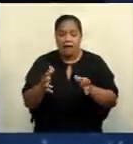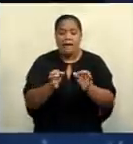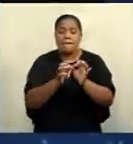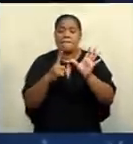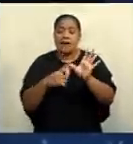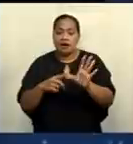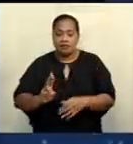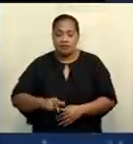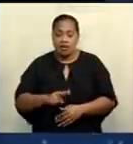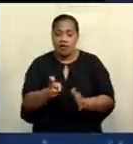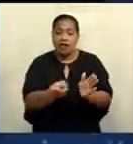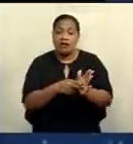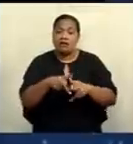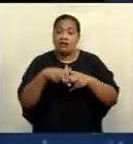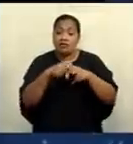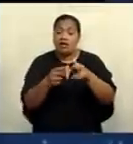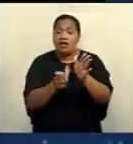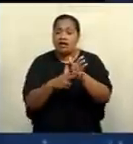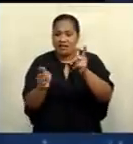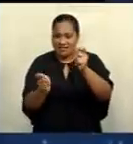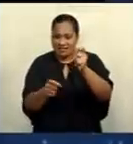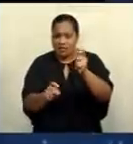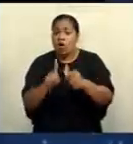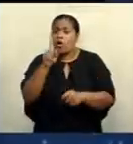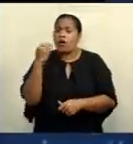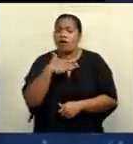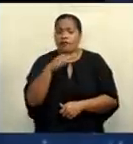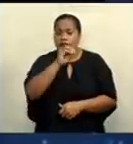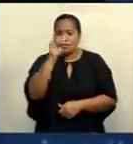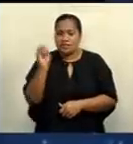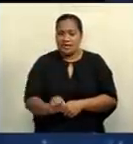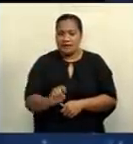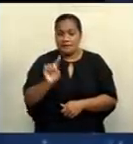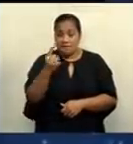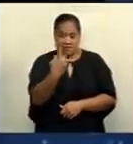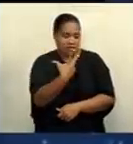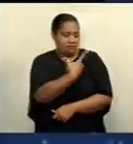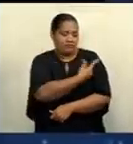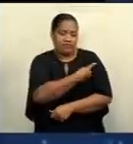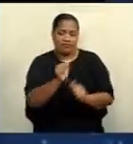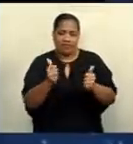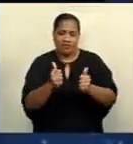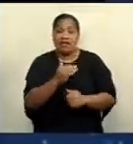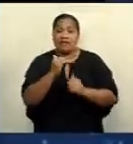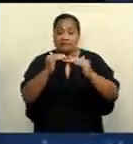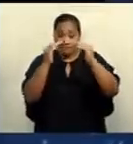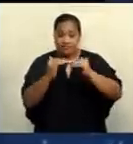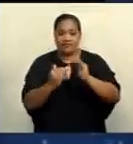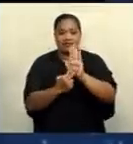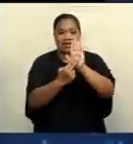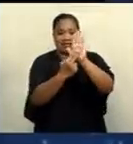Rewa, Nandrongai, Naitasiri, which are 100% first jab, and then Nandi.